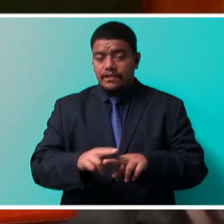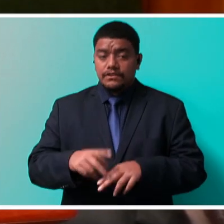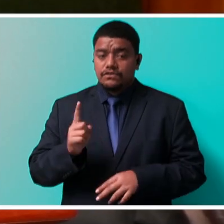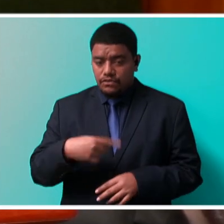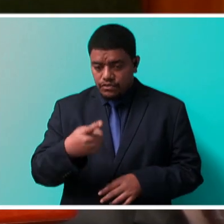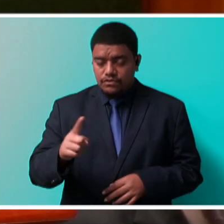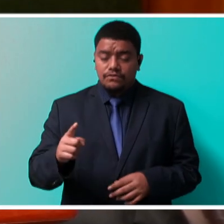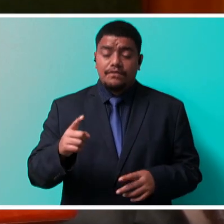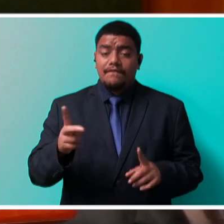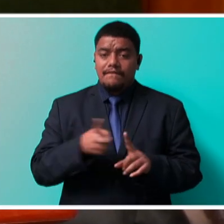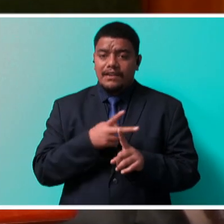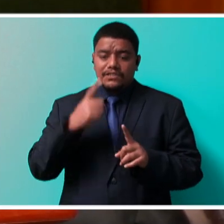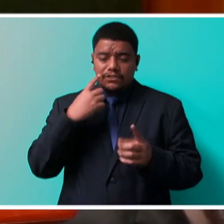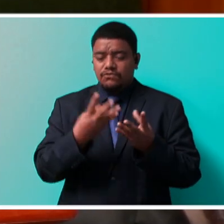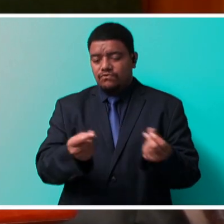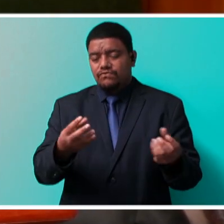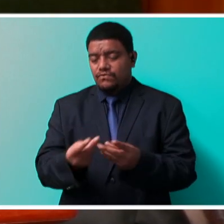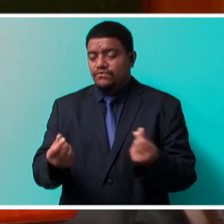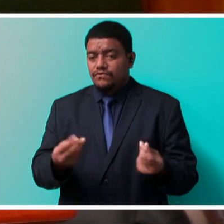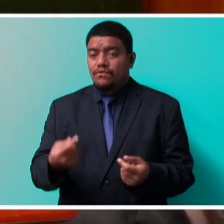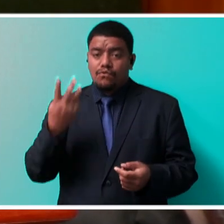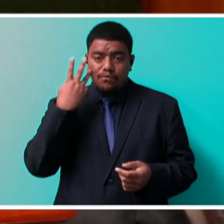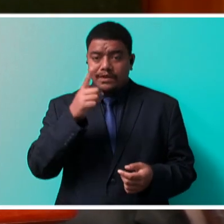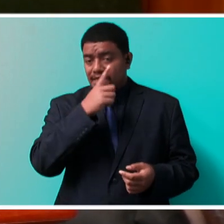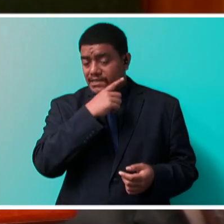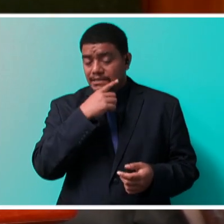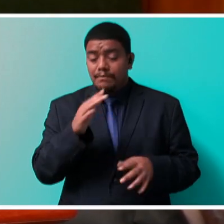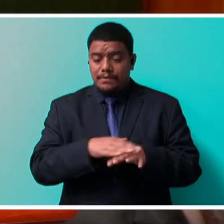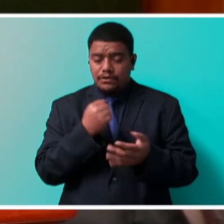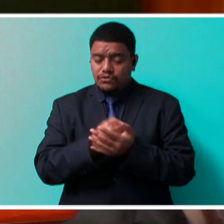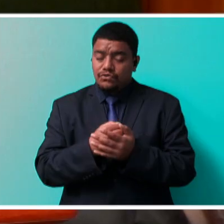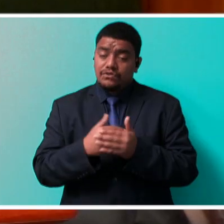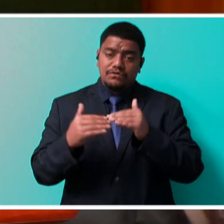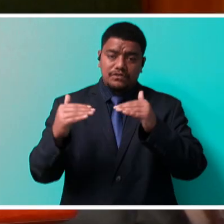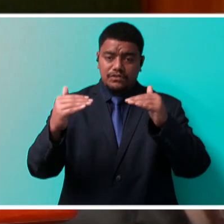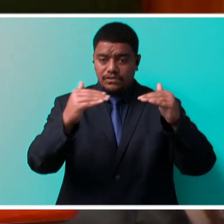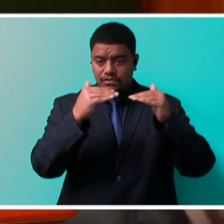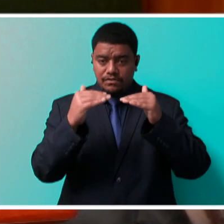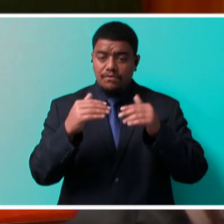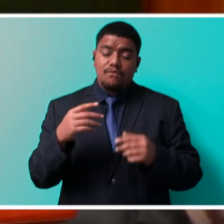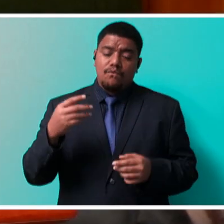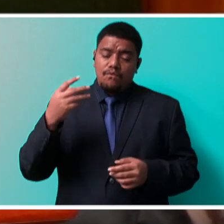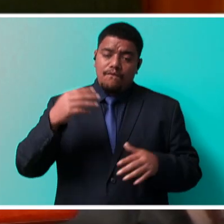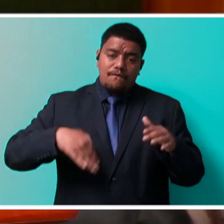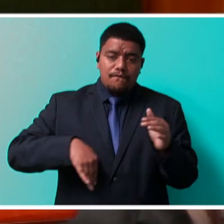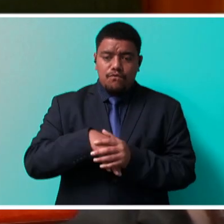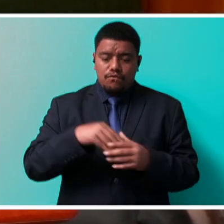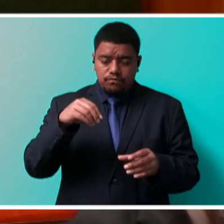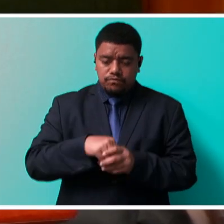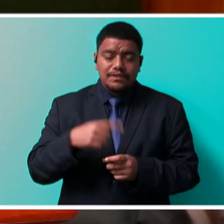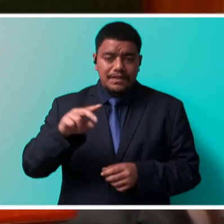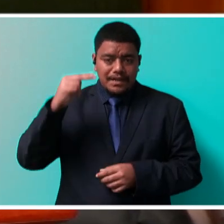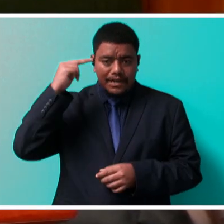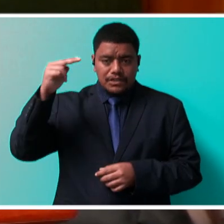to eliminating violence against women and girls, ensuring equal access to justice, and promoting women's full participation in national